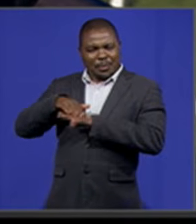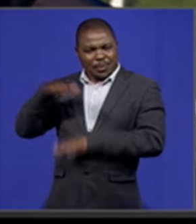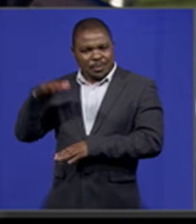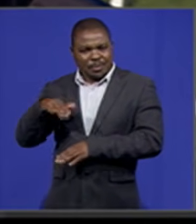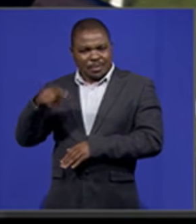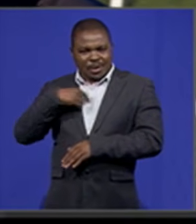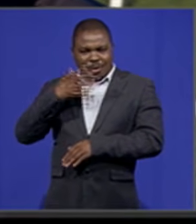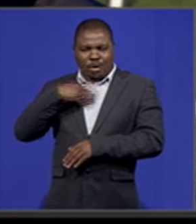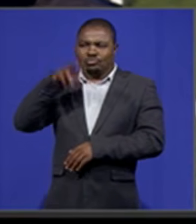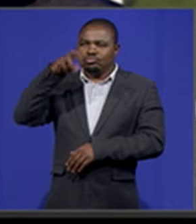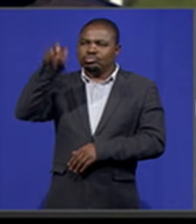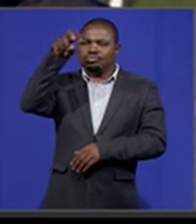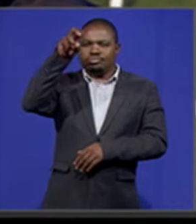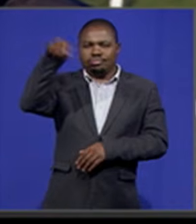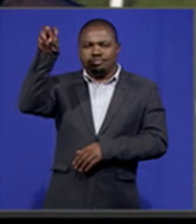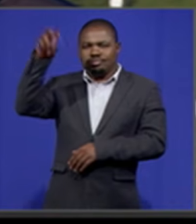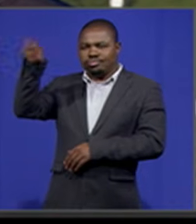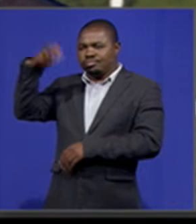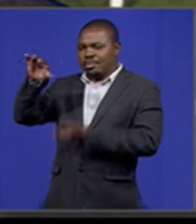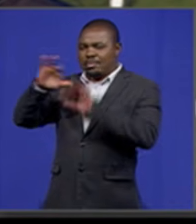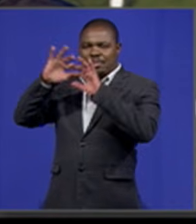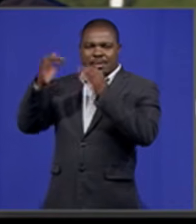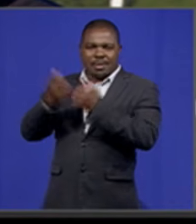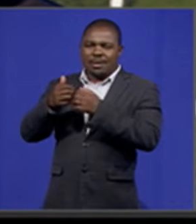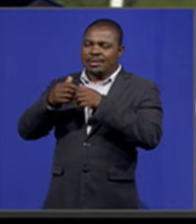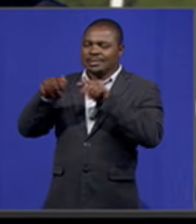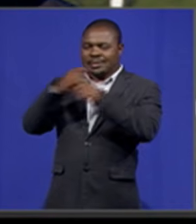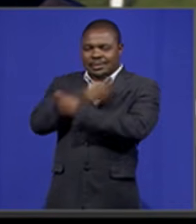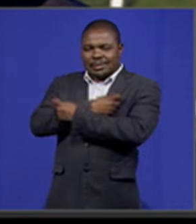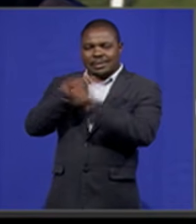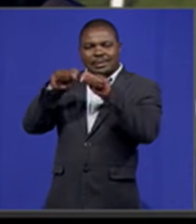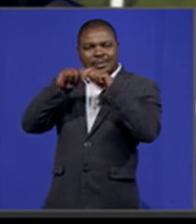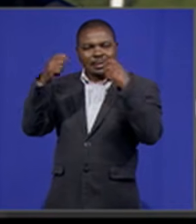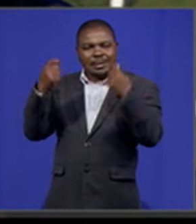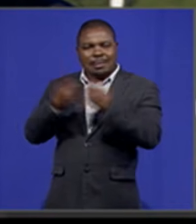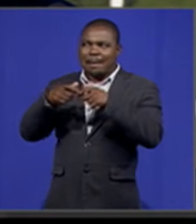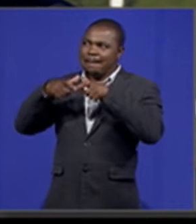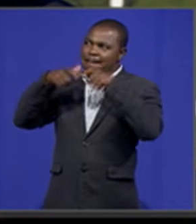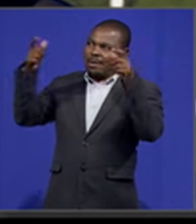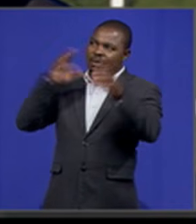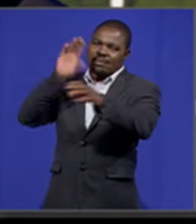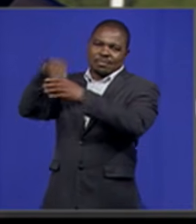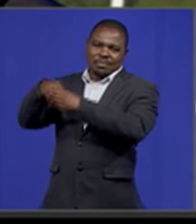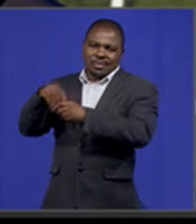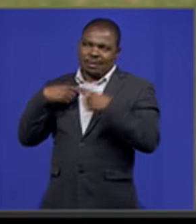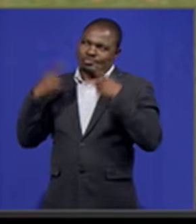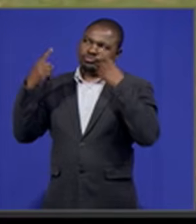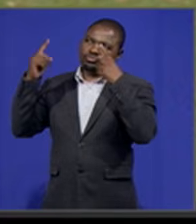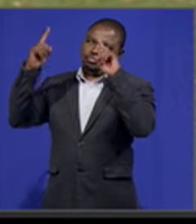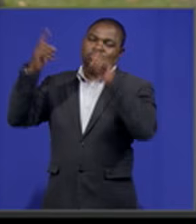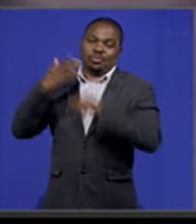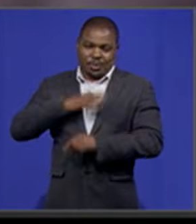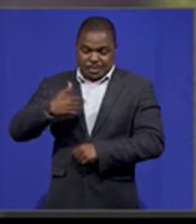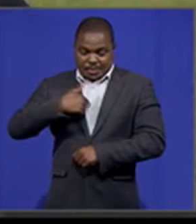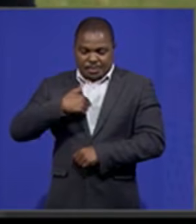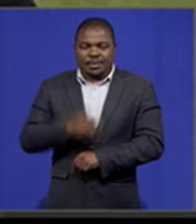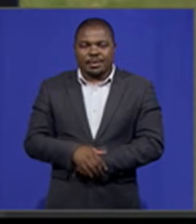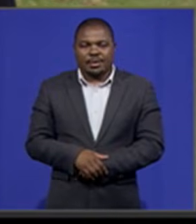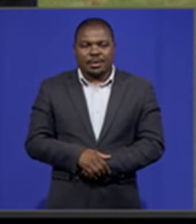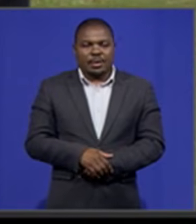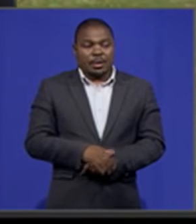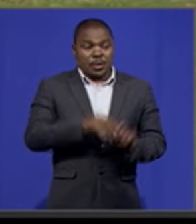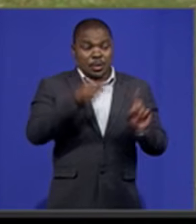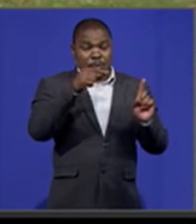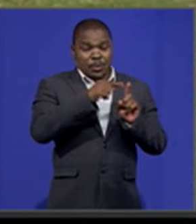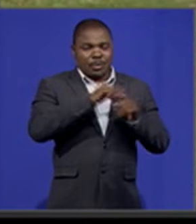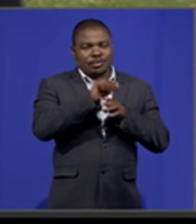like a traveler and play for a big club and see myself succeed. Sebapadi sena sa bolo ya maoto